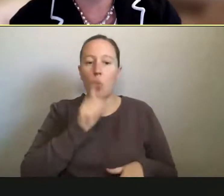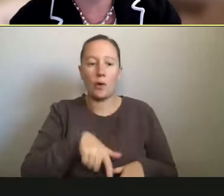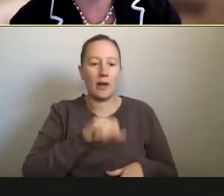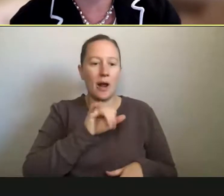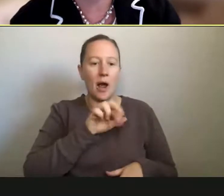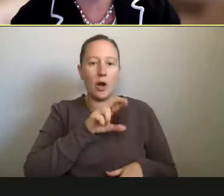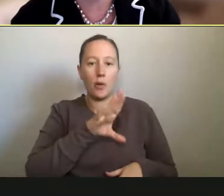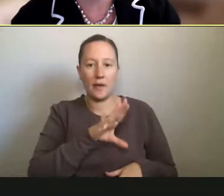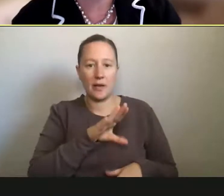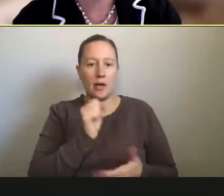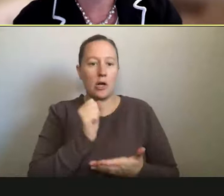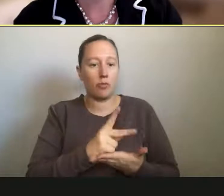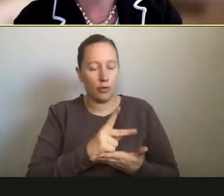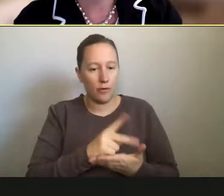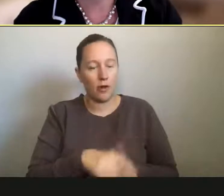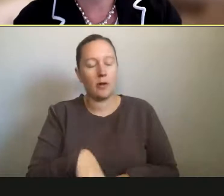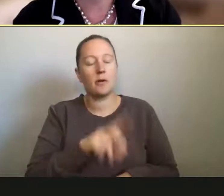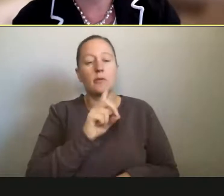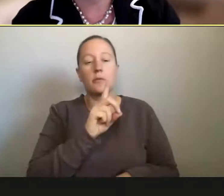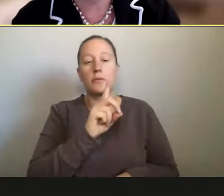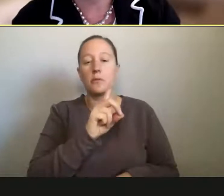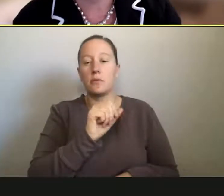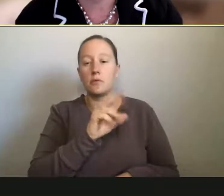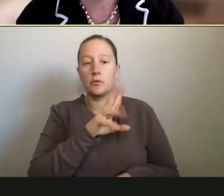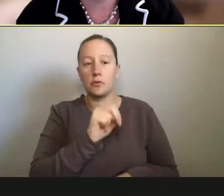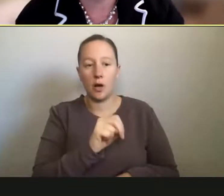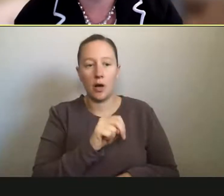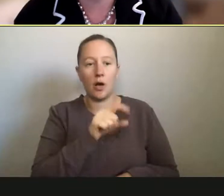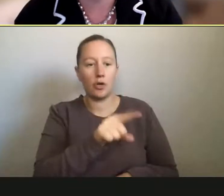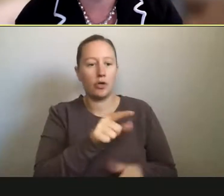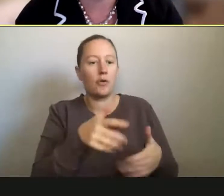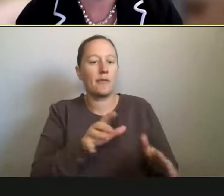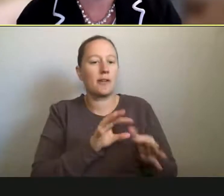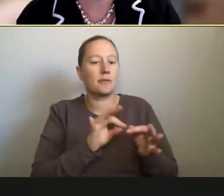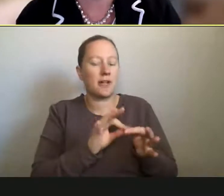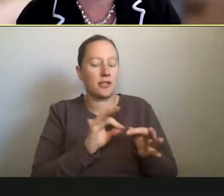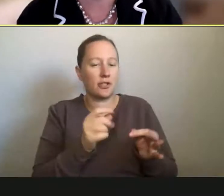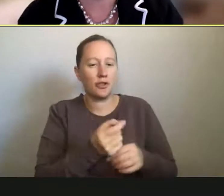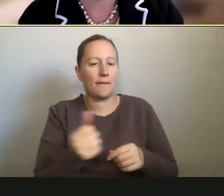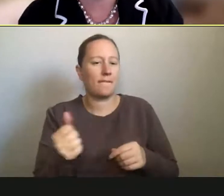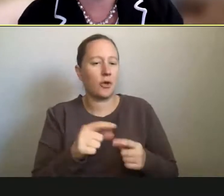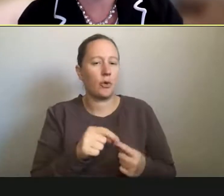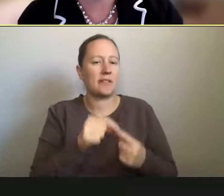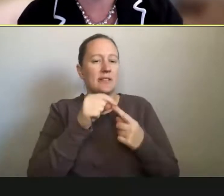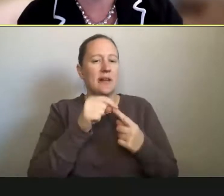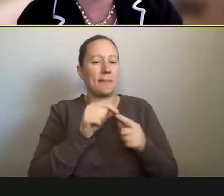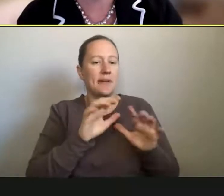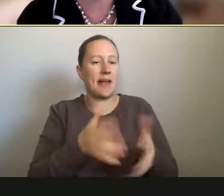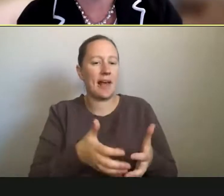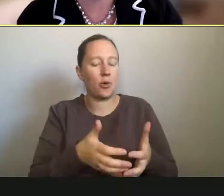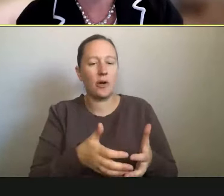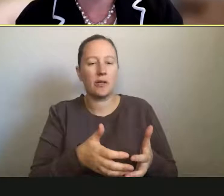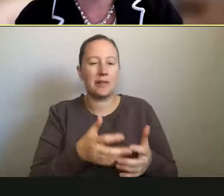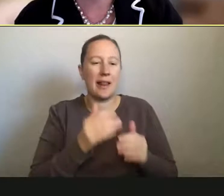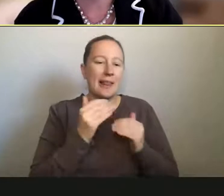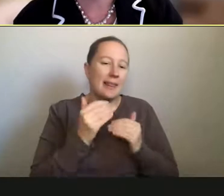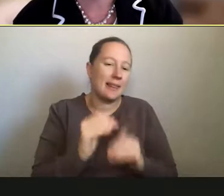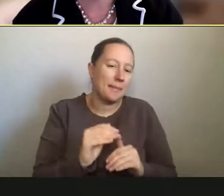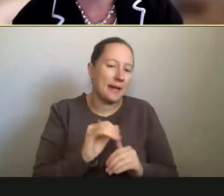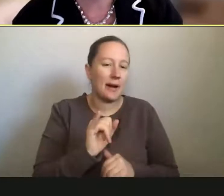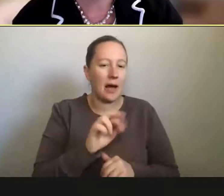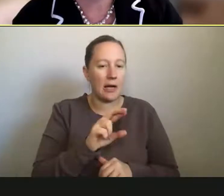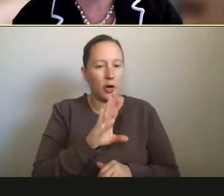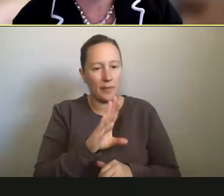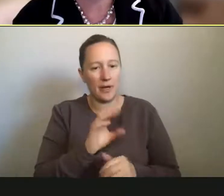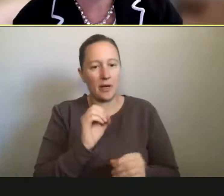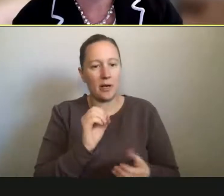approval. Don, as you mentioned, there are a couple of those exempt categories that require a limited IRB approval, but that would